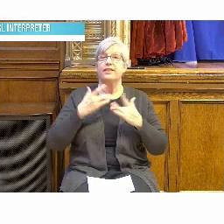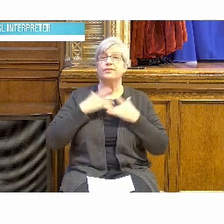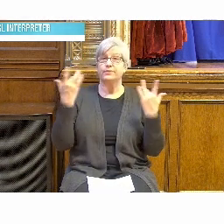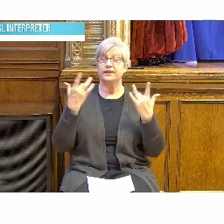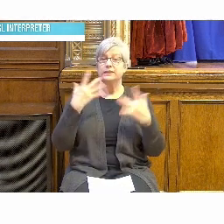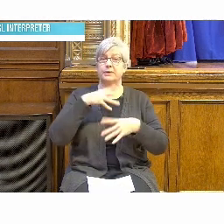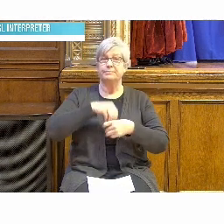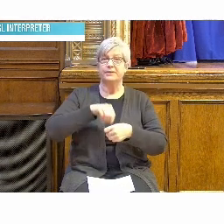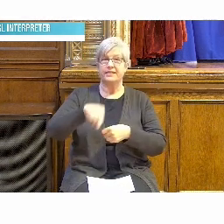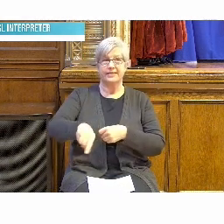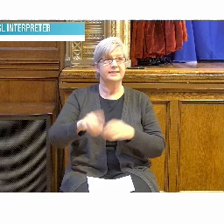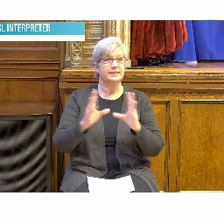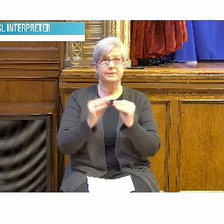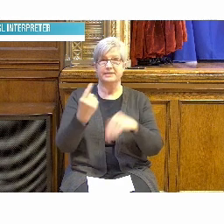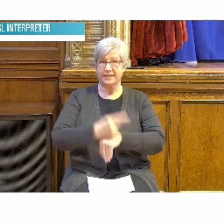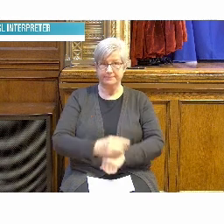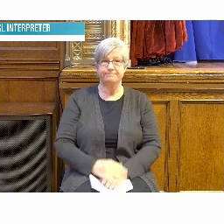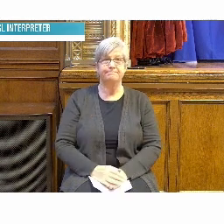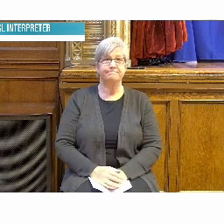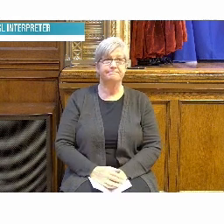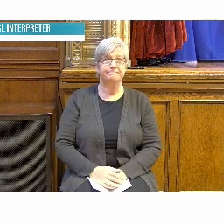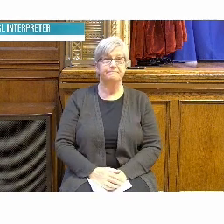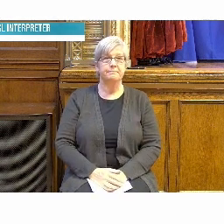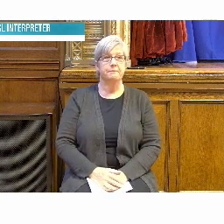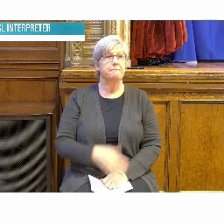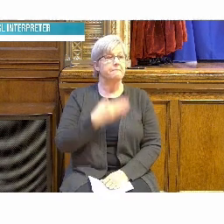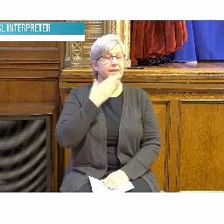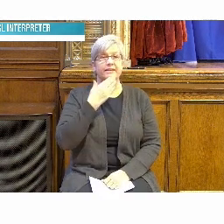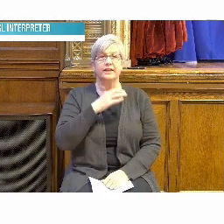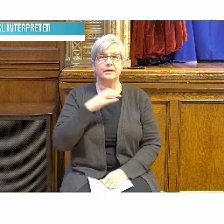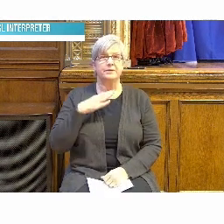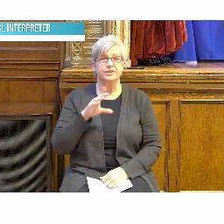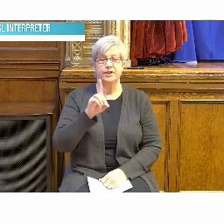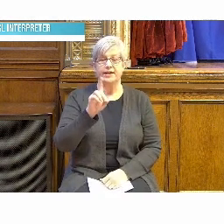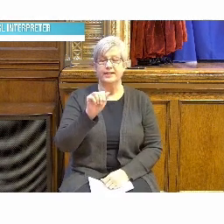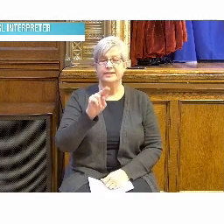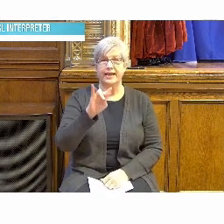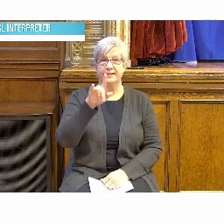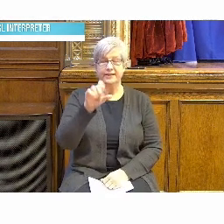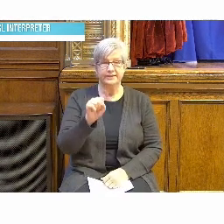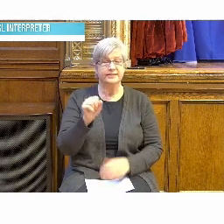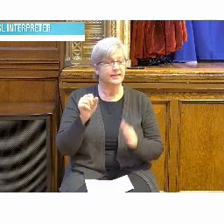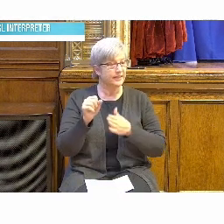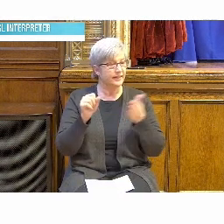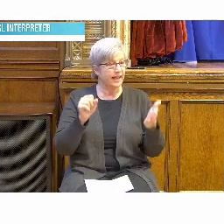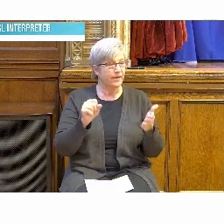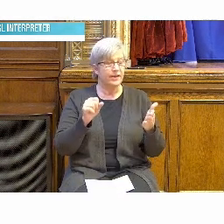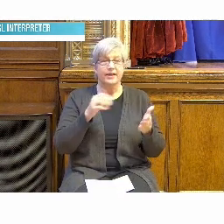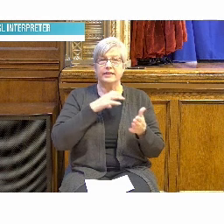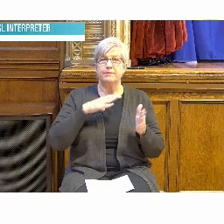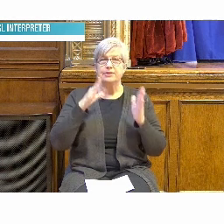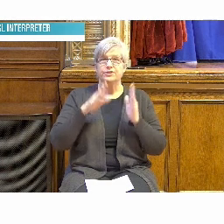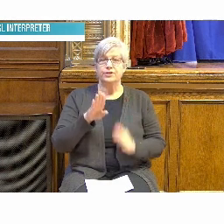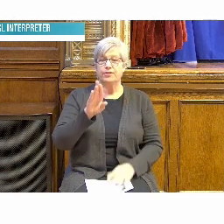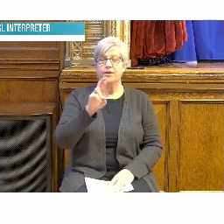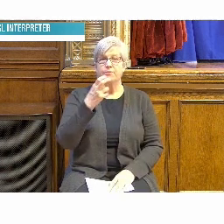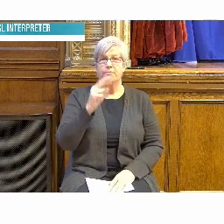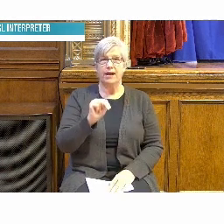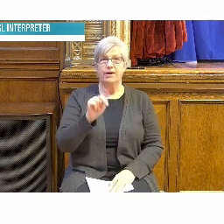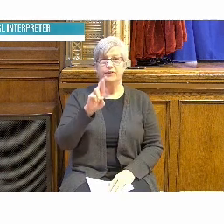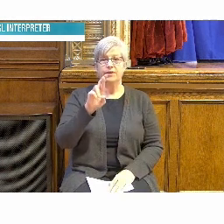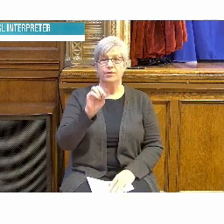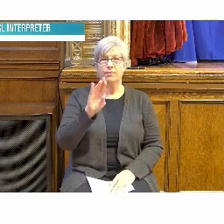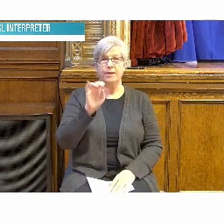part of this hearing today. Thank you, Commissioner Daniels. Commissioner Brown Robinson, if you just